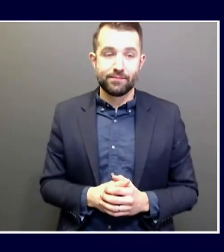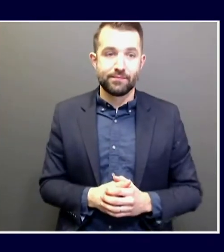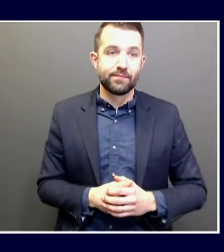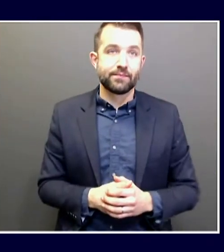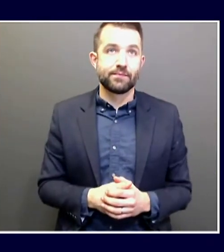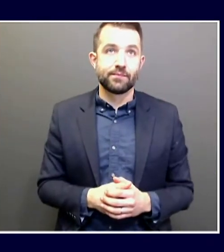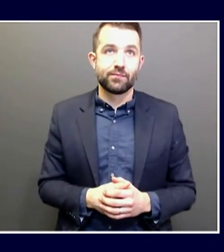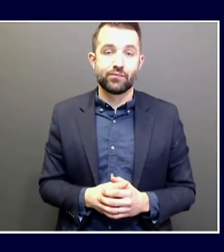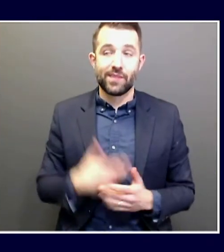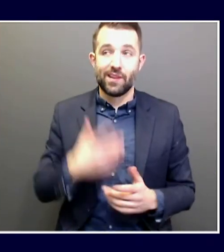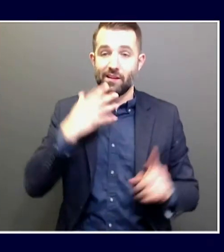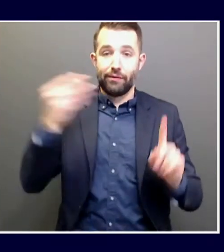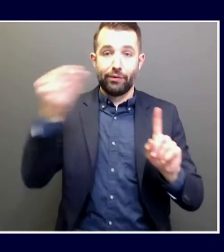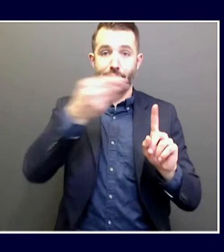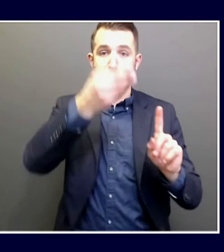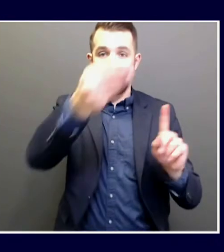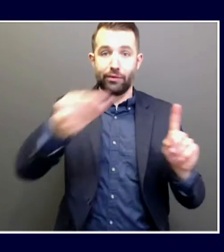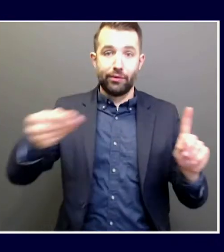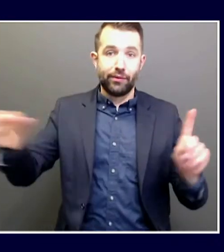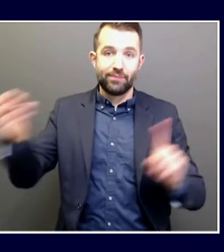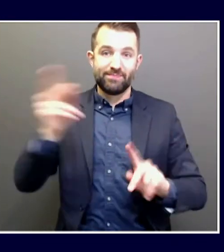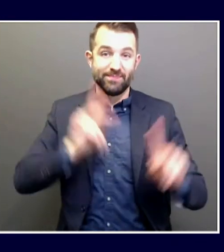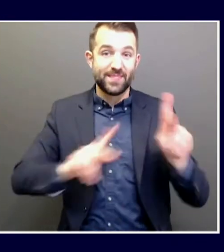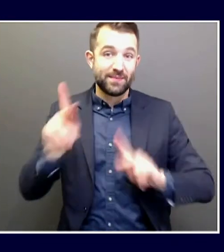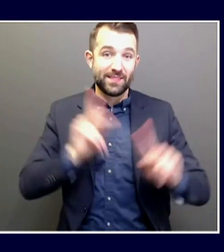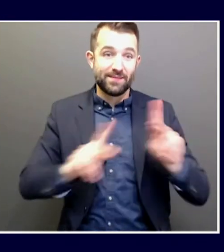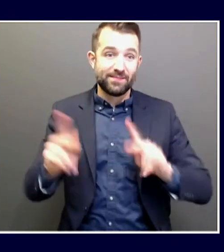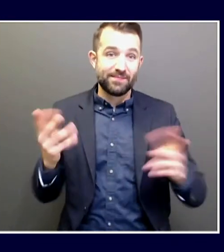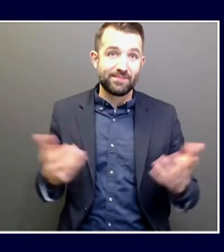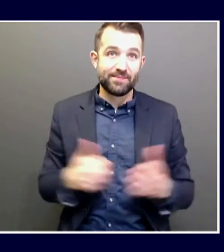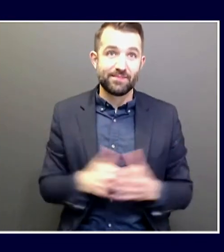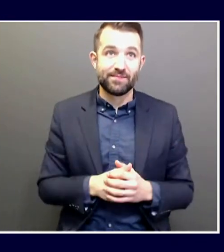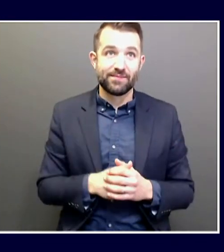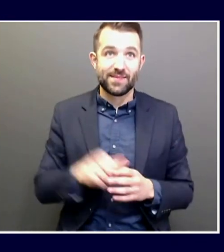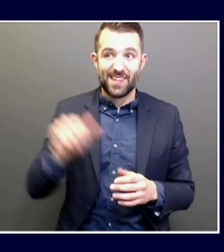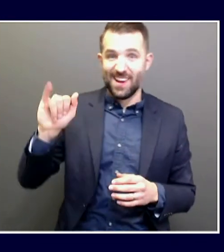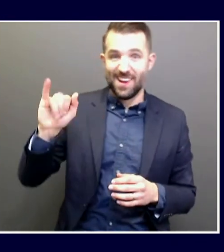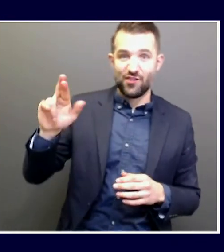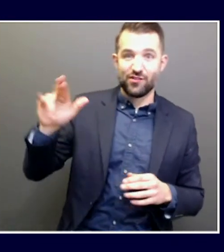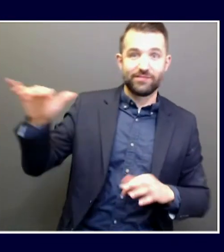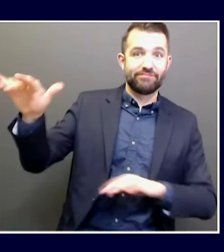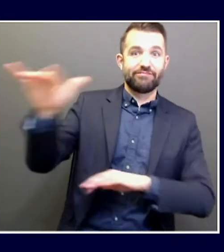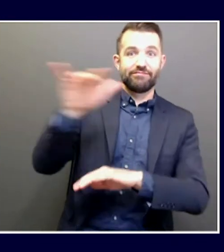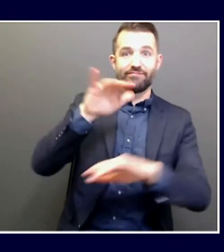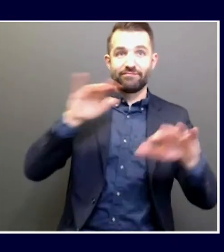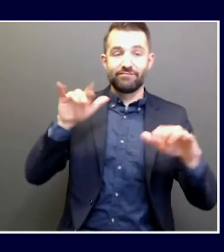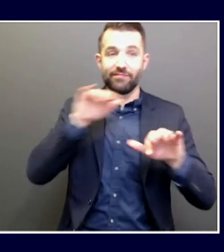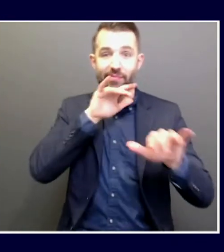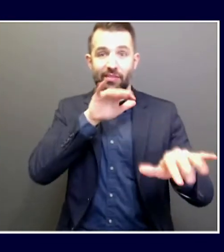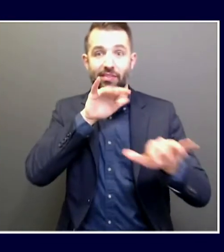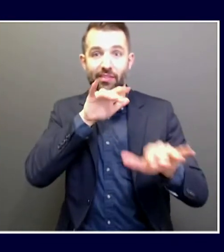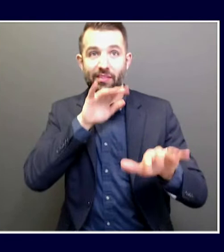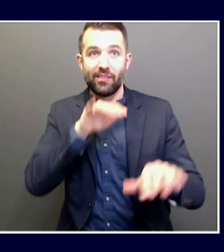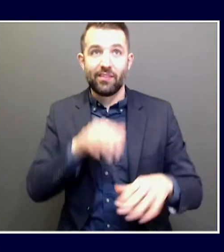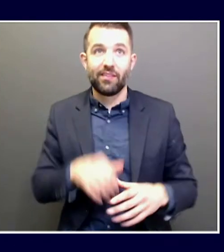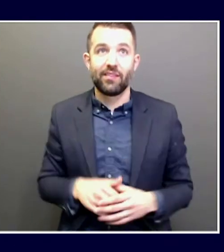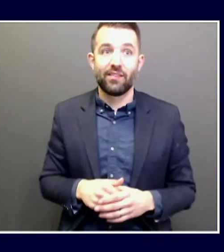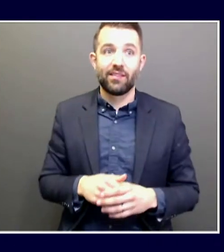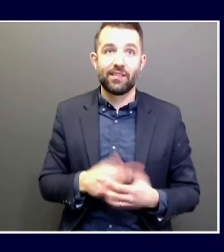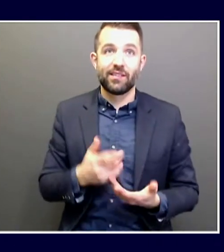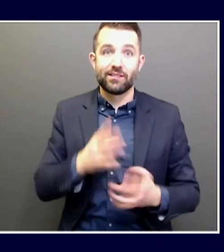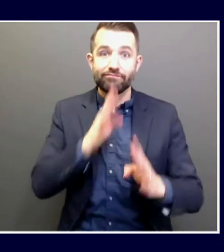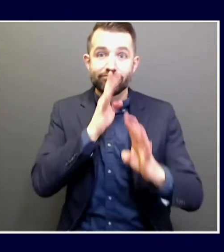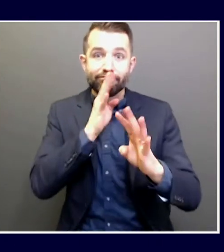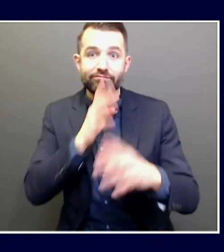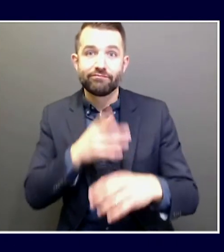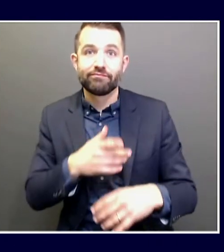It hitches a ride on those little aerosols and droplets when we speak or cough or sing. And that's how